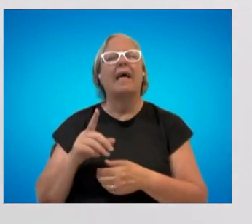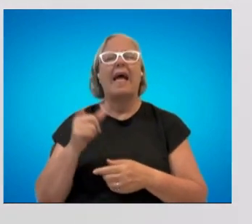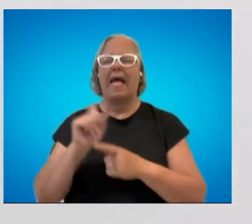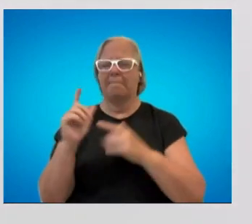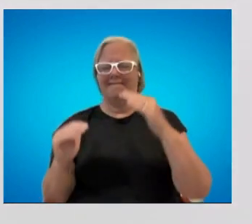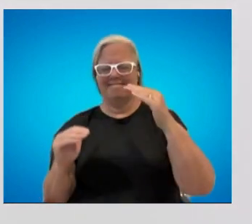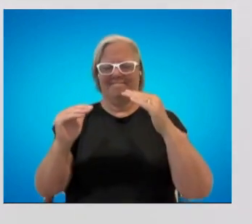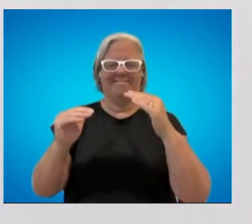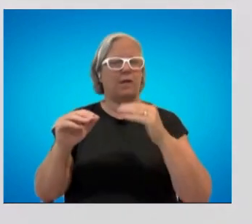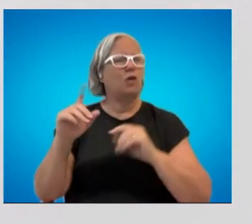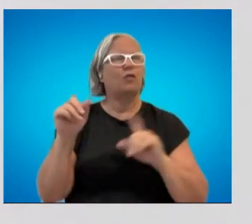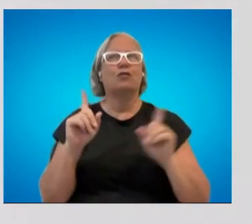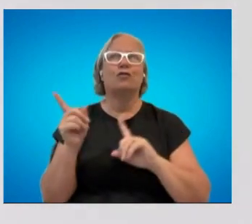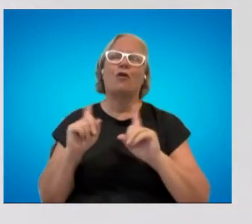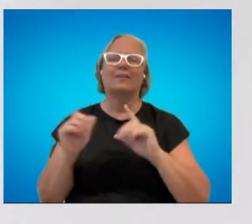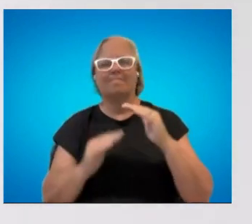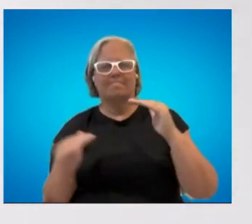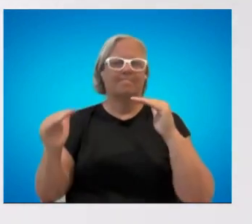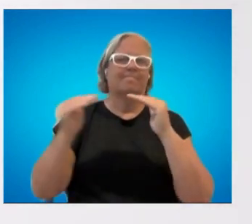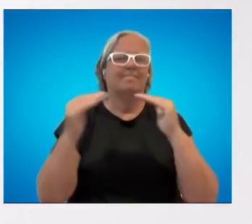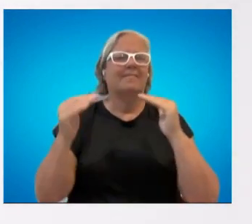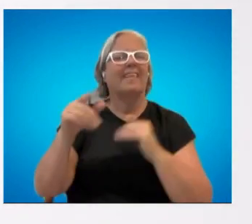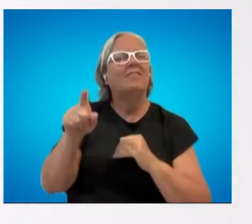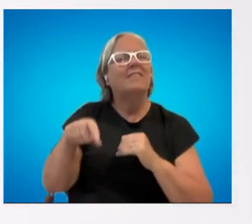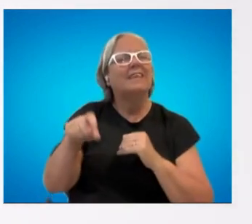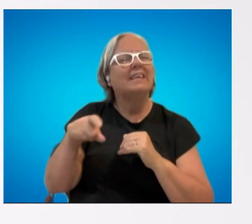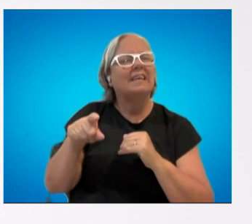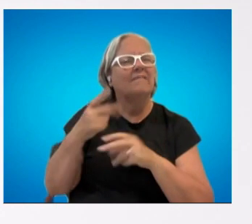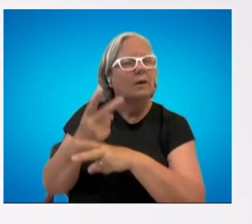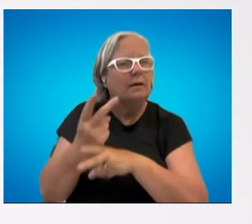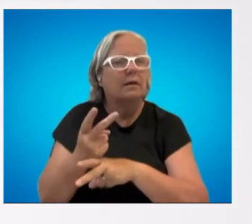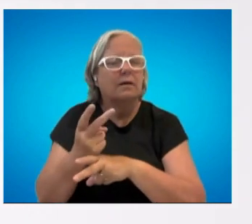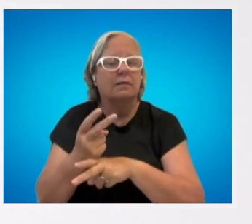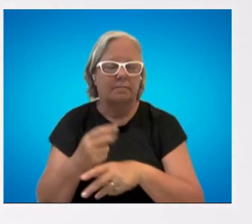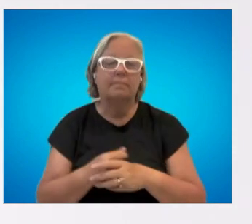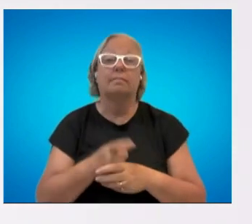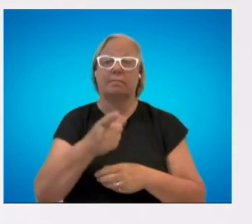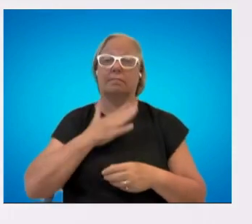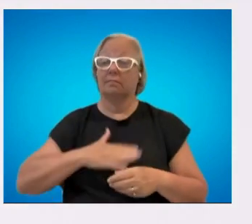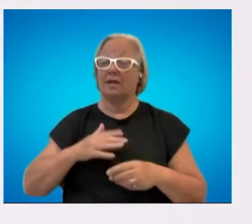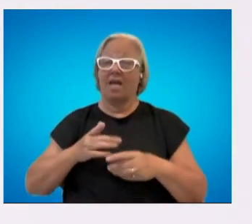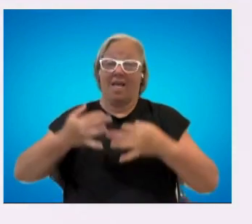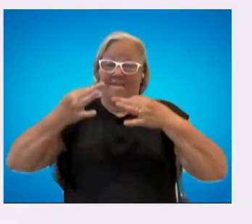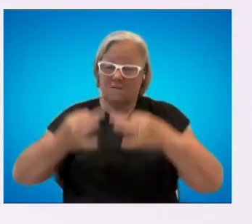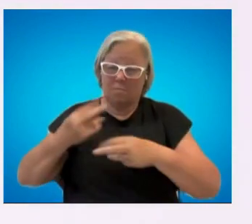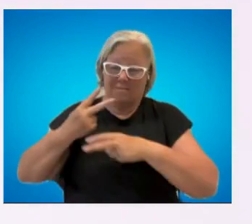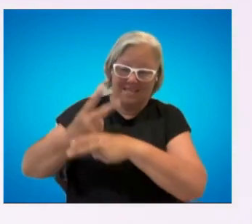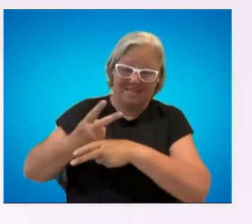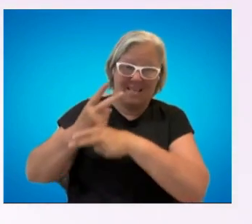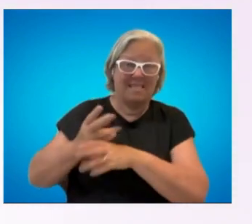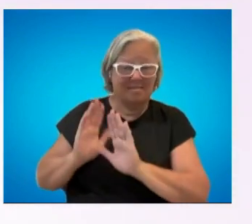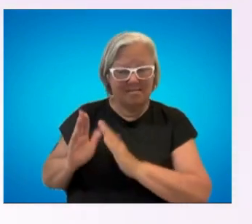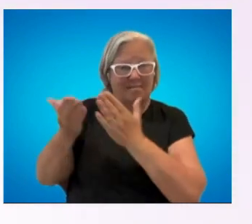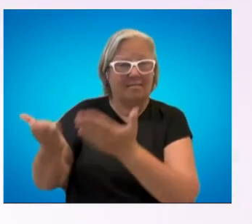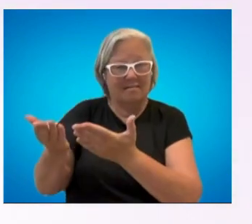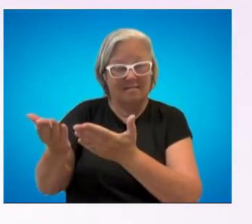Despite the clear benefits of formal care provision, our data shows that significant